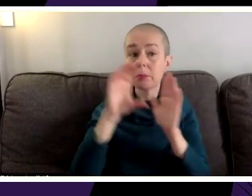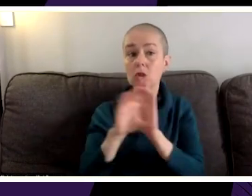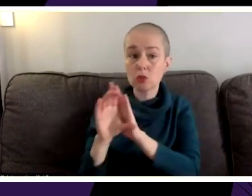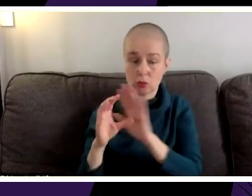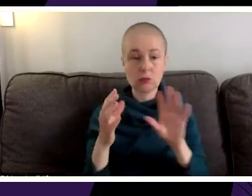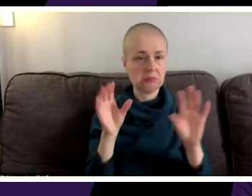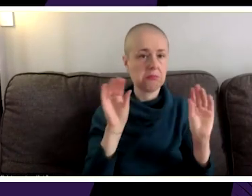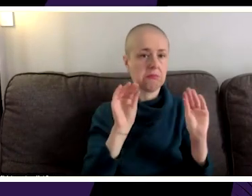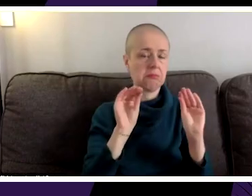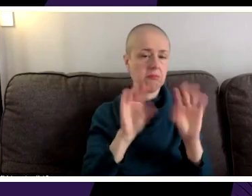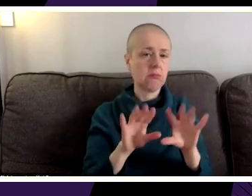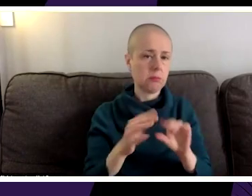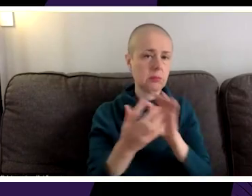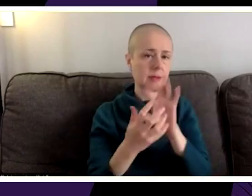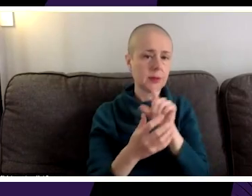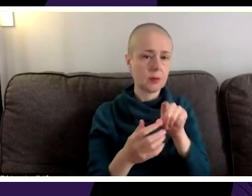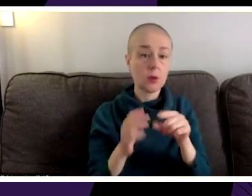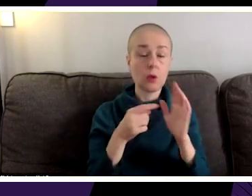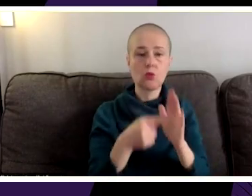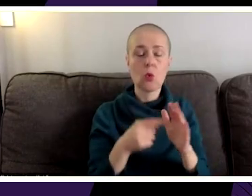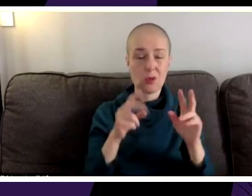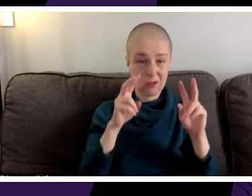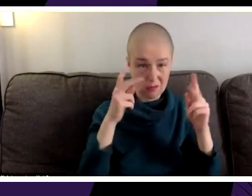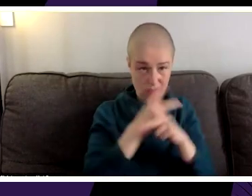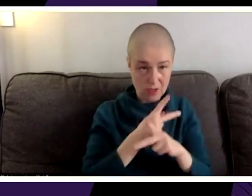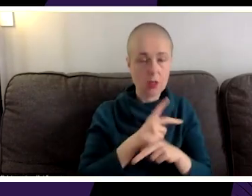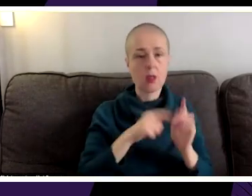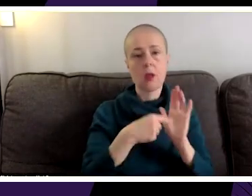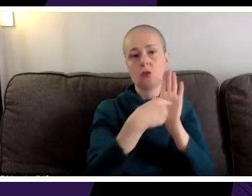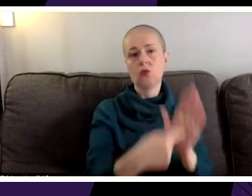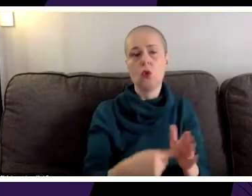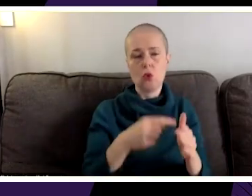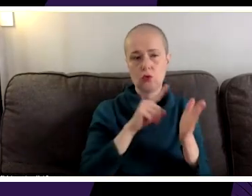And I will show you a bit of the results of that research.